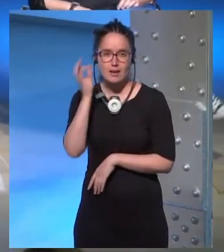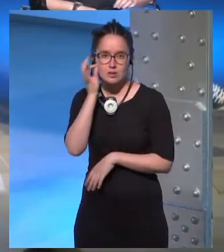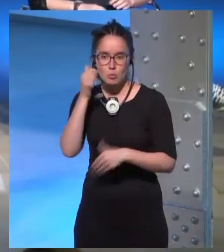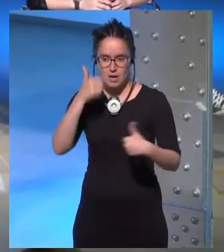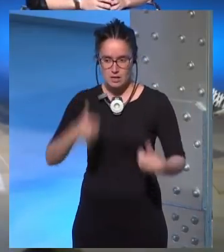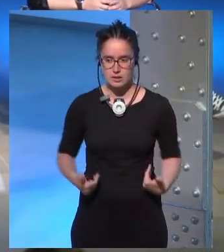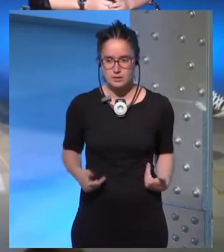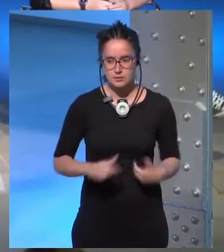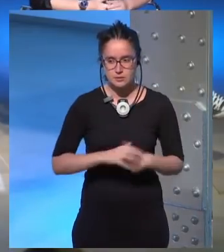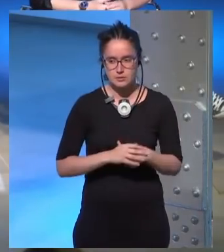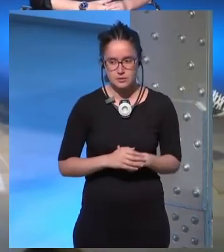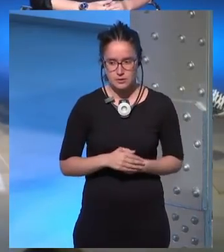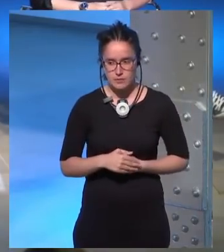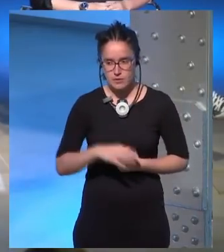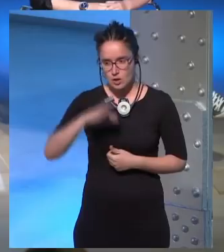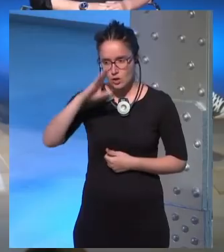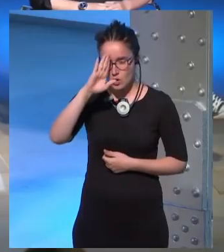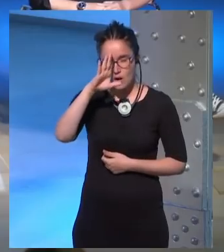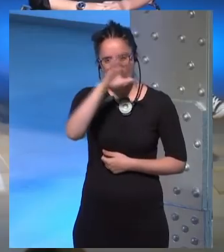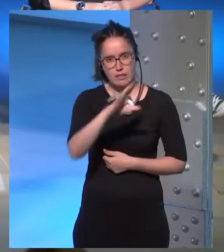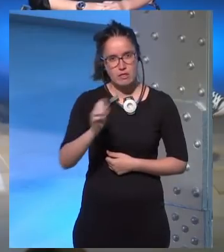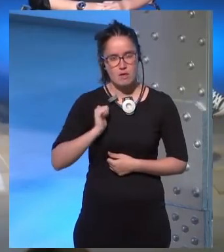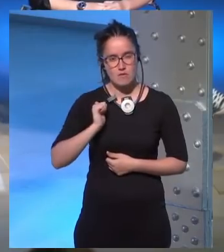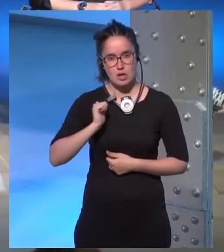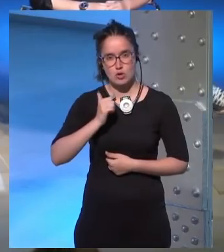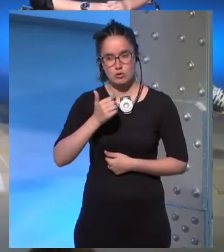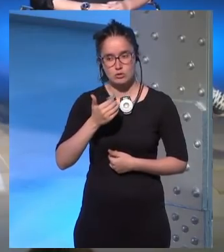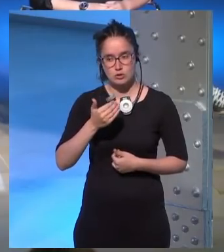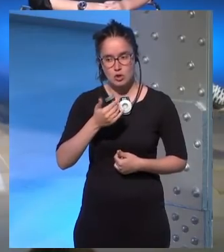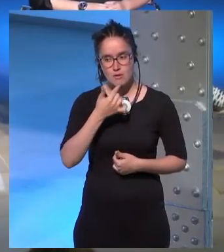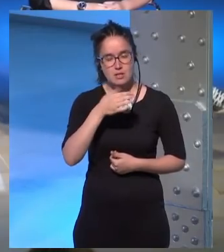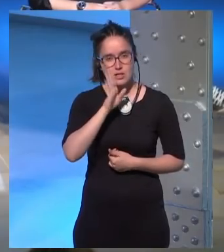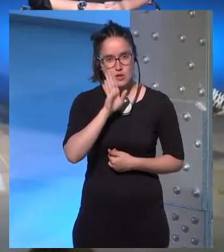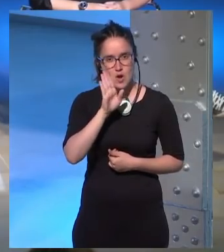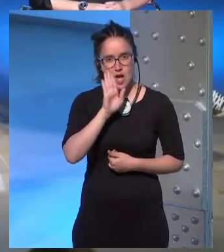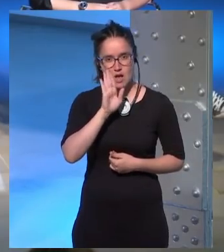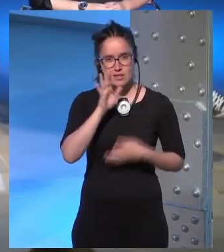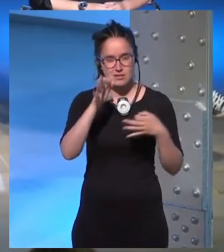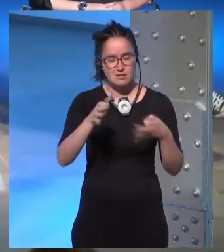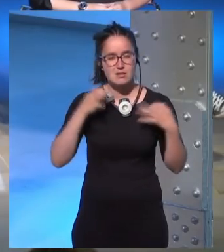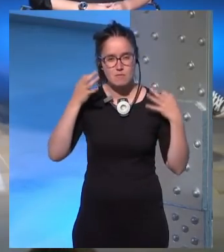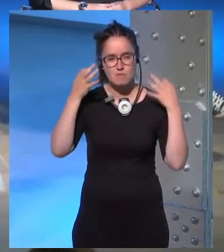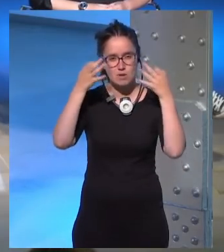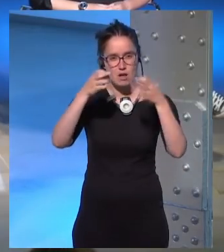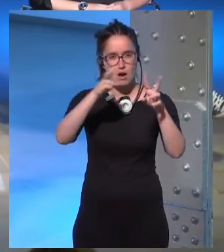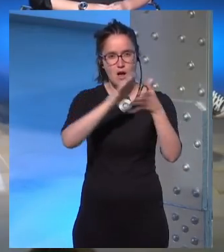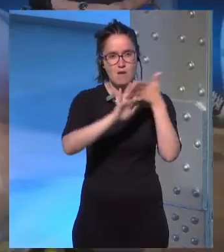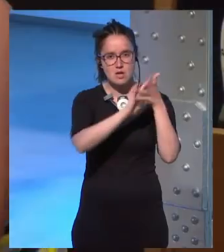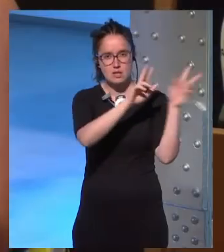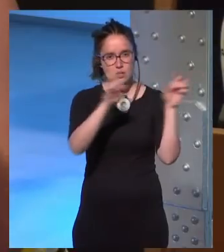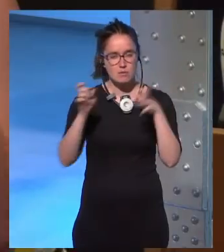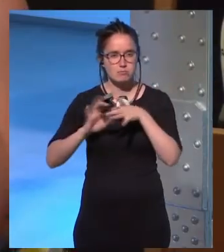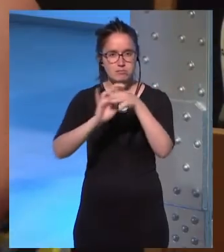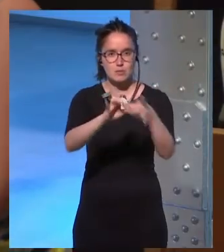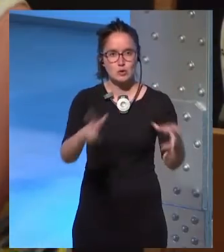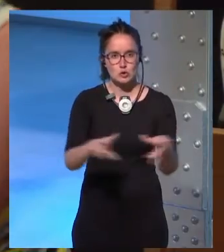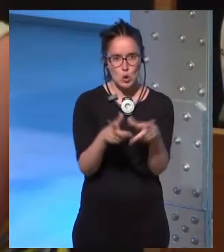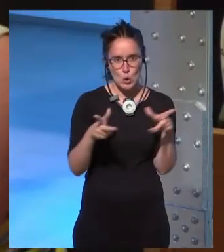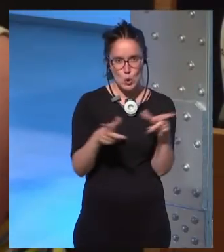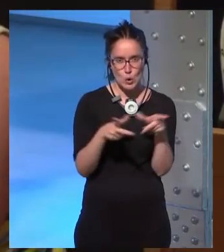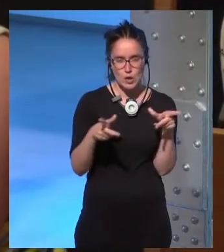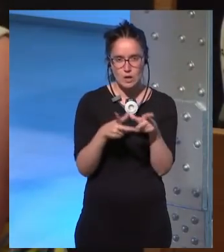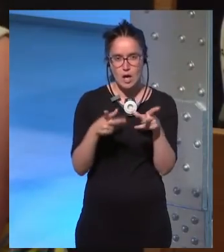Hola. Hello. Regarding sci-fi, as you have said before, we are always exploring topics